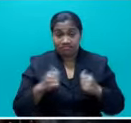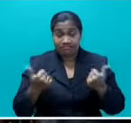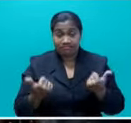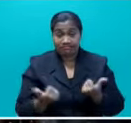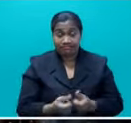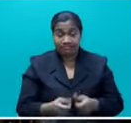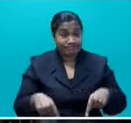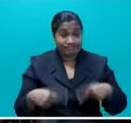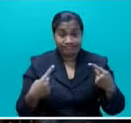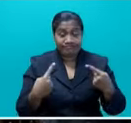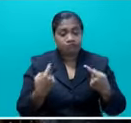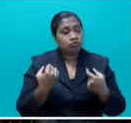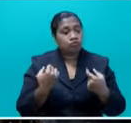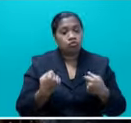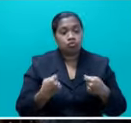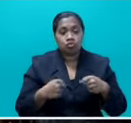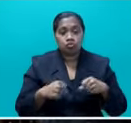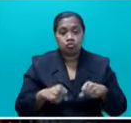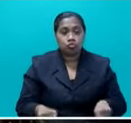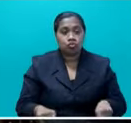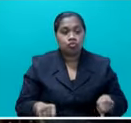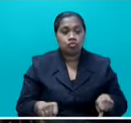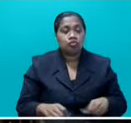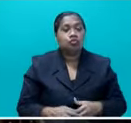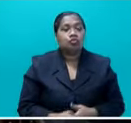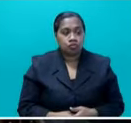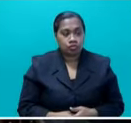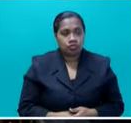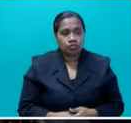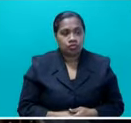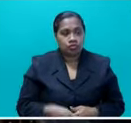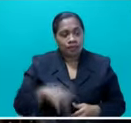As no member opposes, the motion is